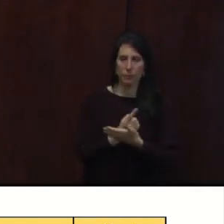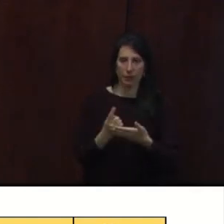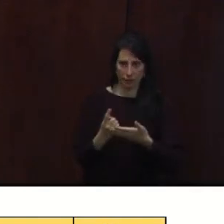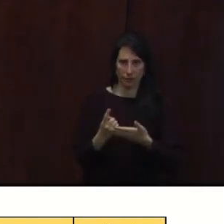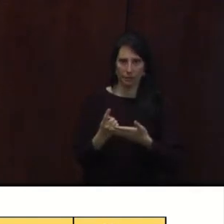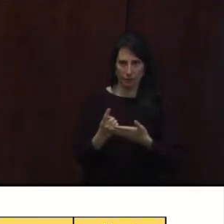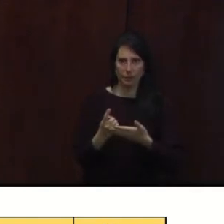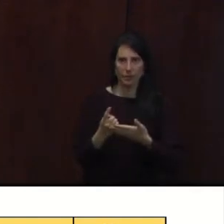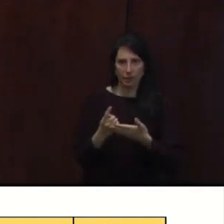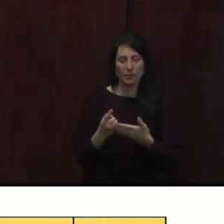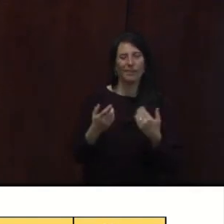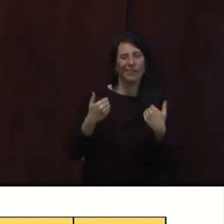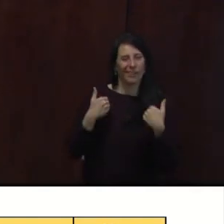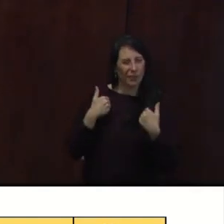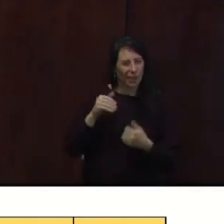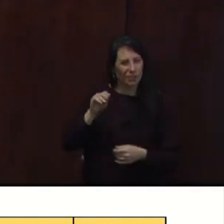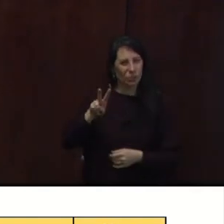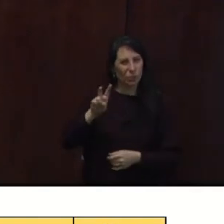We actually have